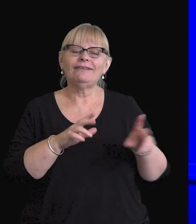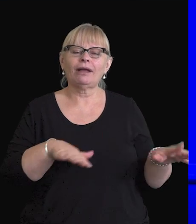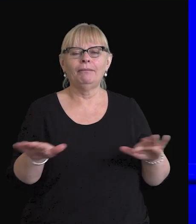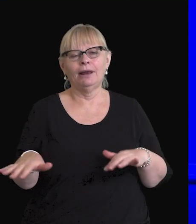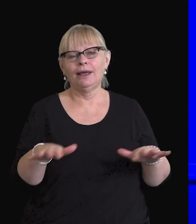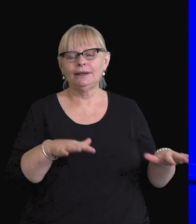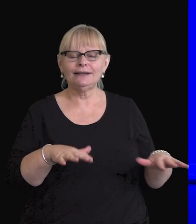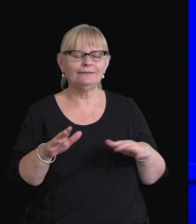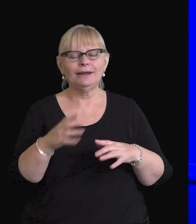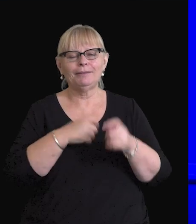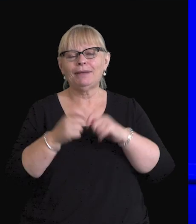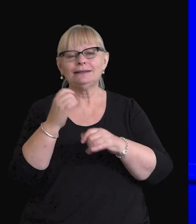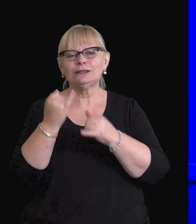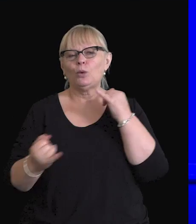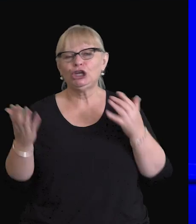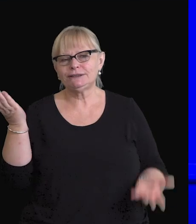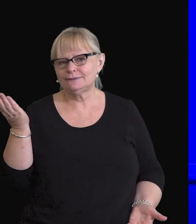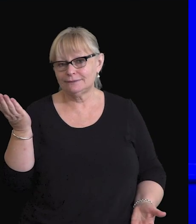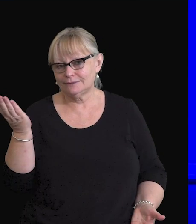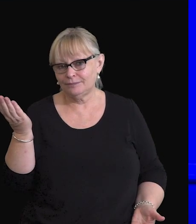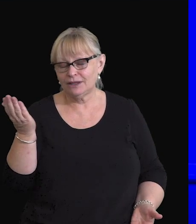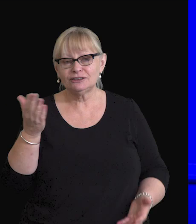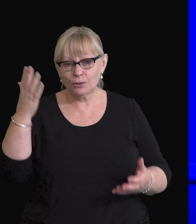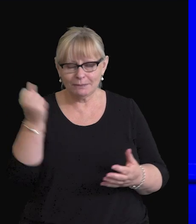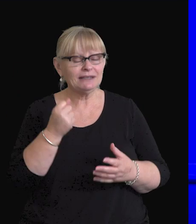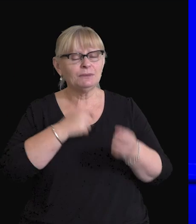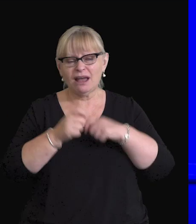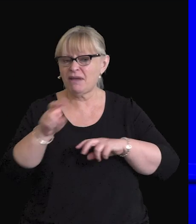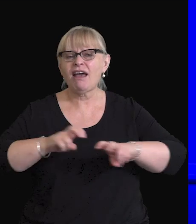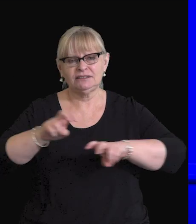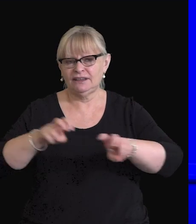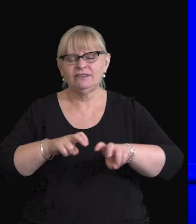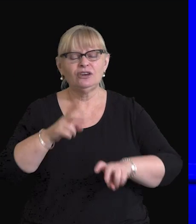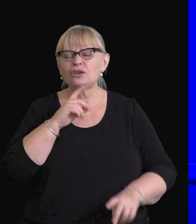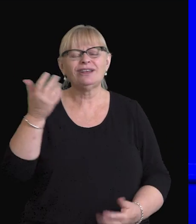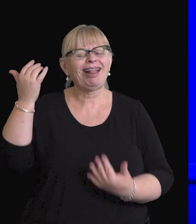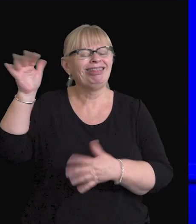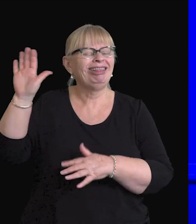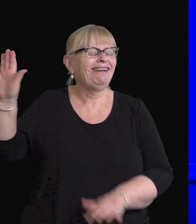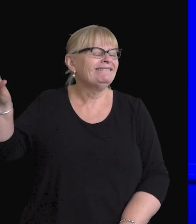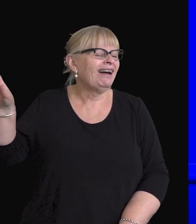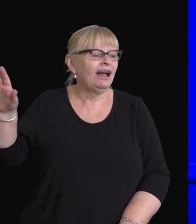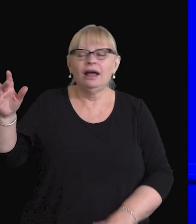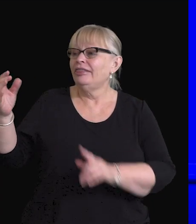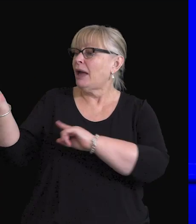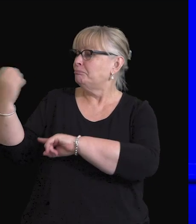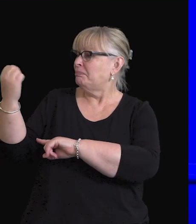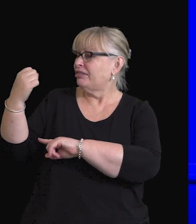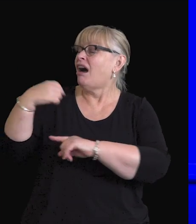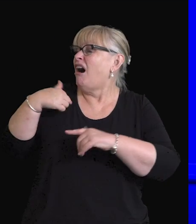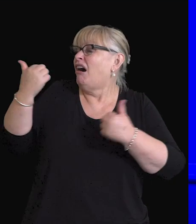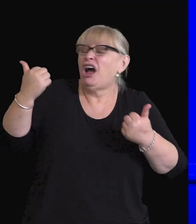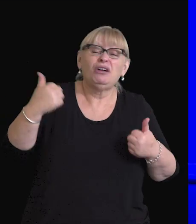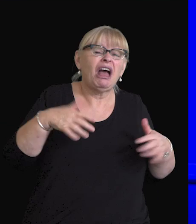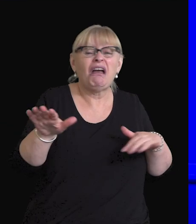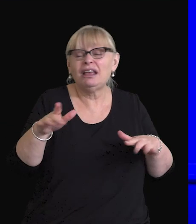complacency has always been its Achilles heel. We must be active. We must not be content to be told that the